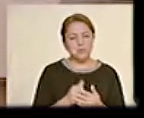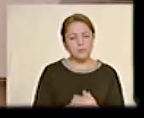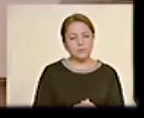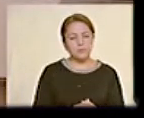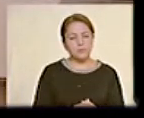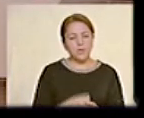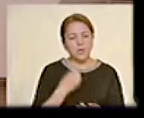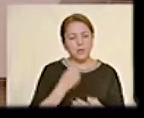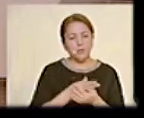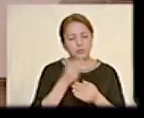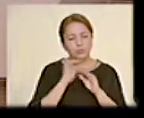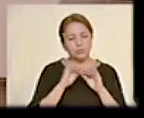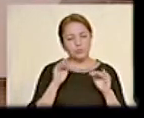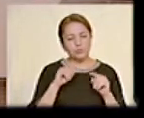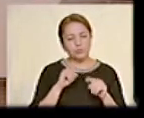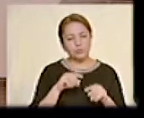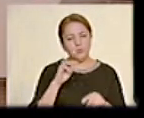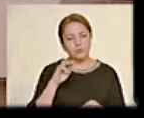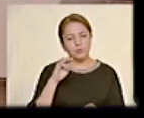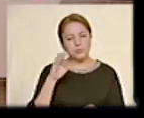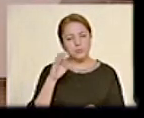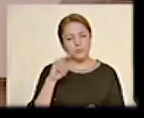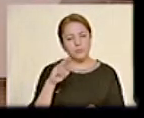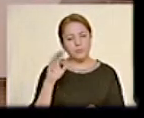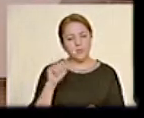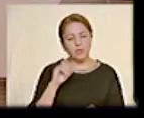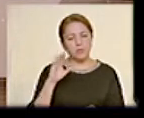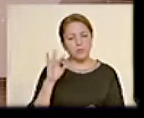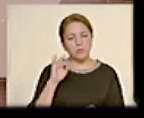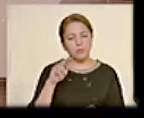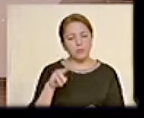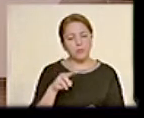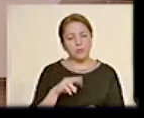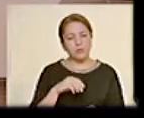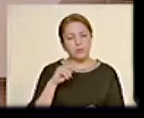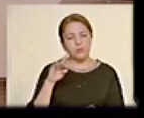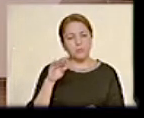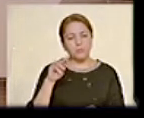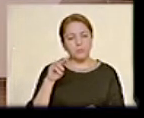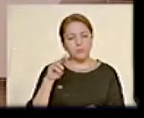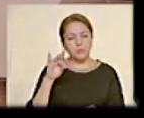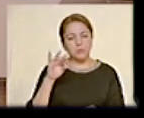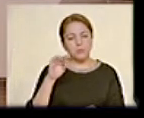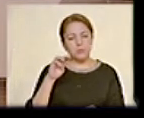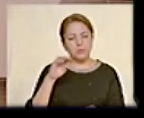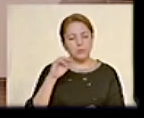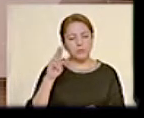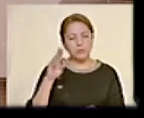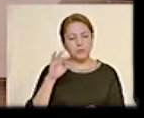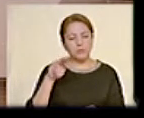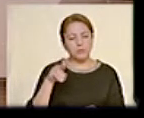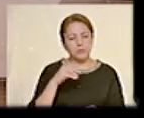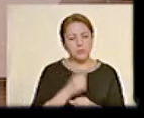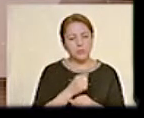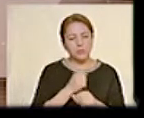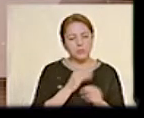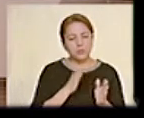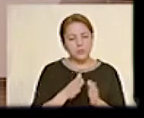Aziz o'quvchilar, ushbu TCP va IP protokollarning ishlash tarzi sizlarga tushunarli